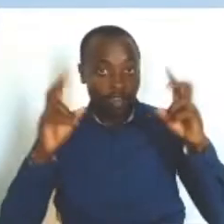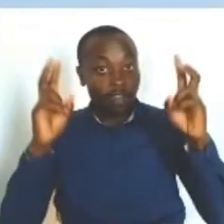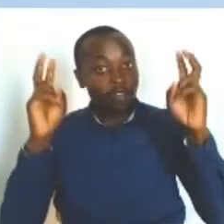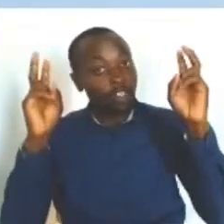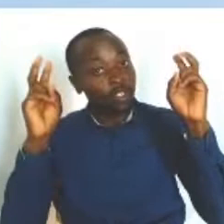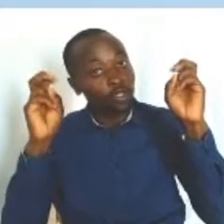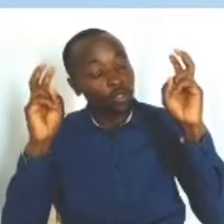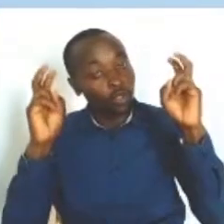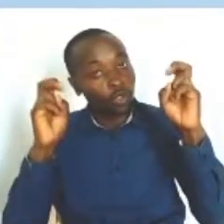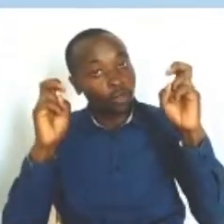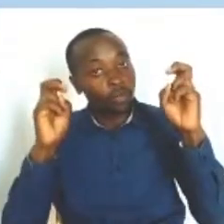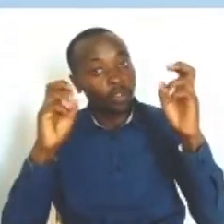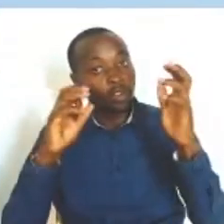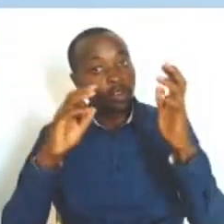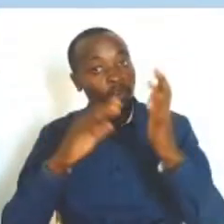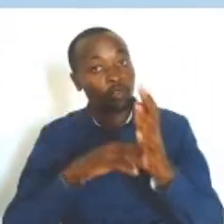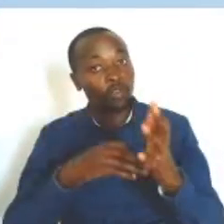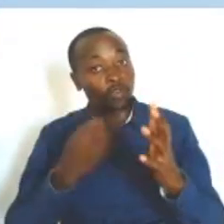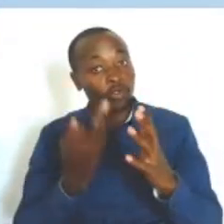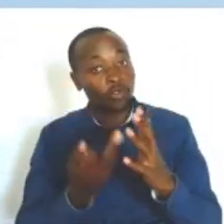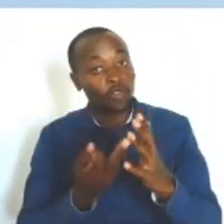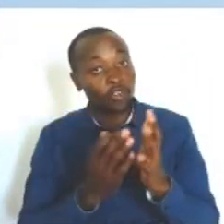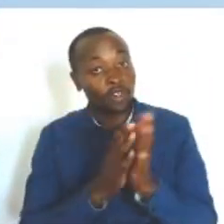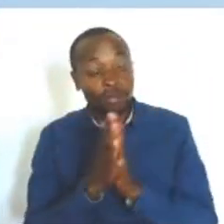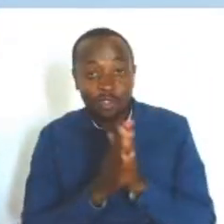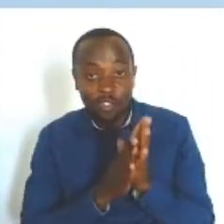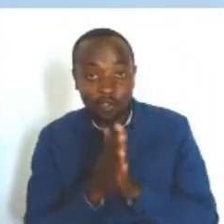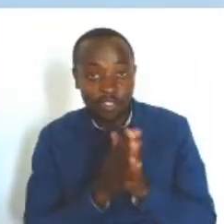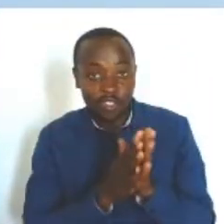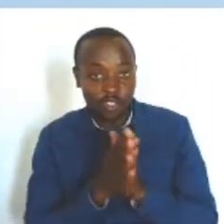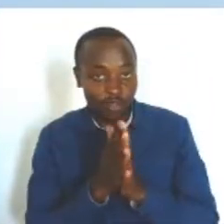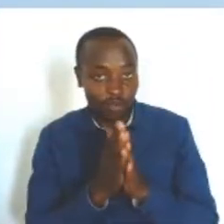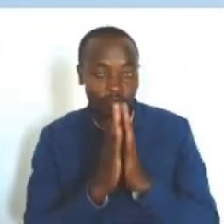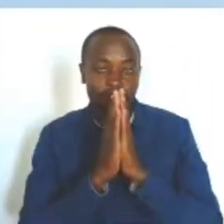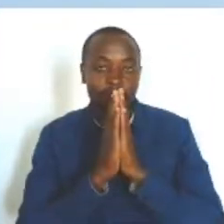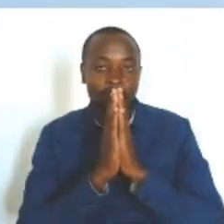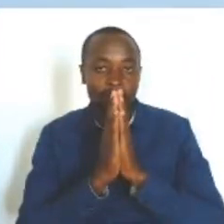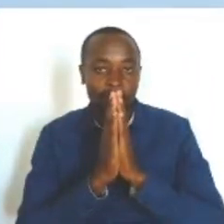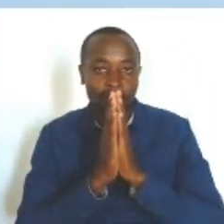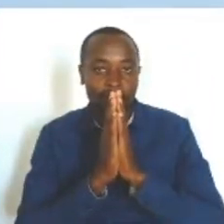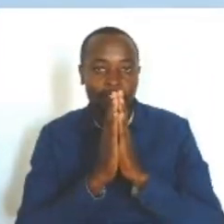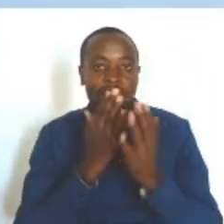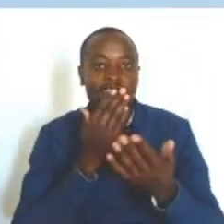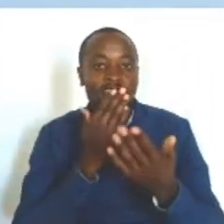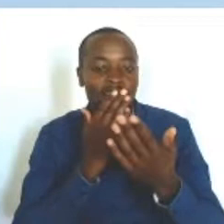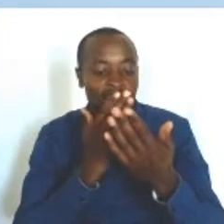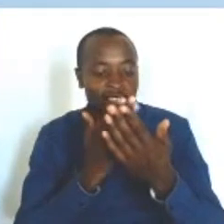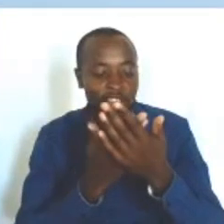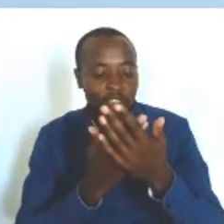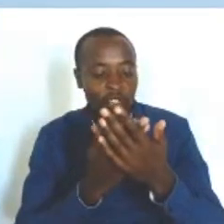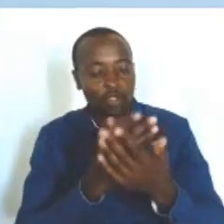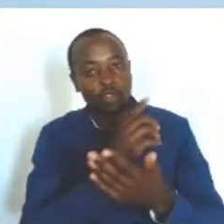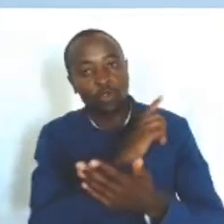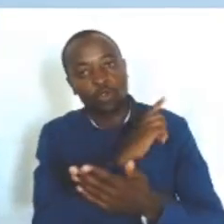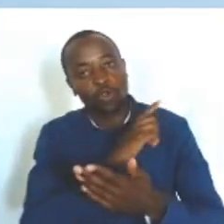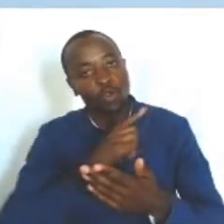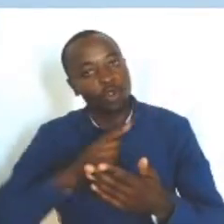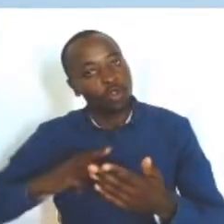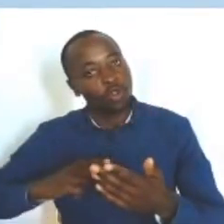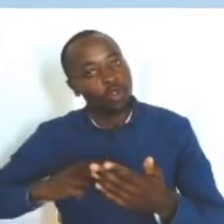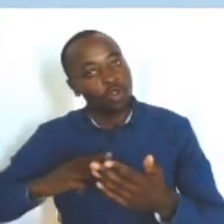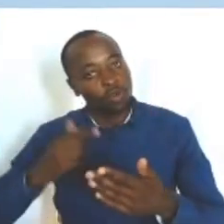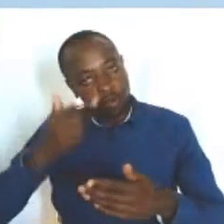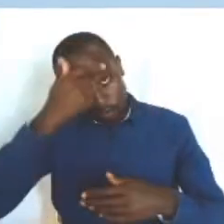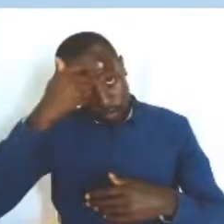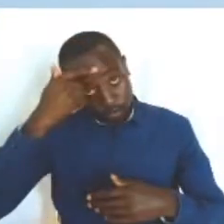of the fallen motivation. Let's pray. We thank you, dear Lord, because you